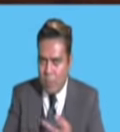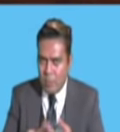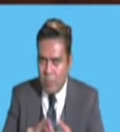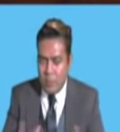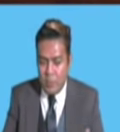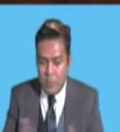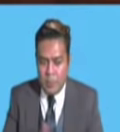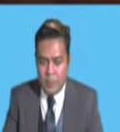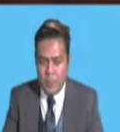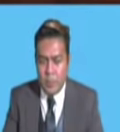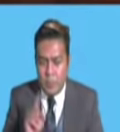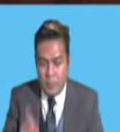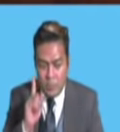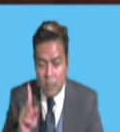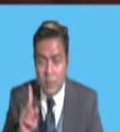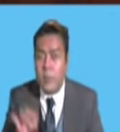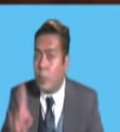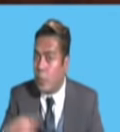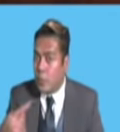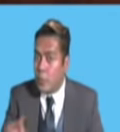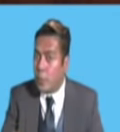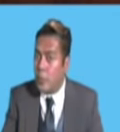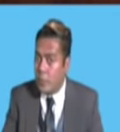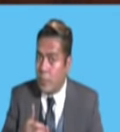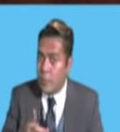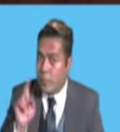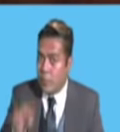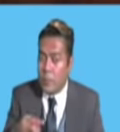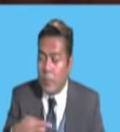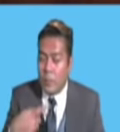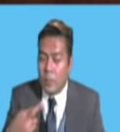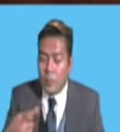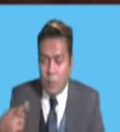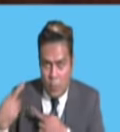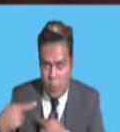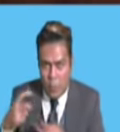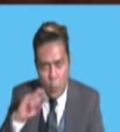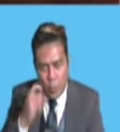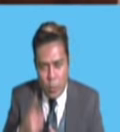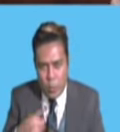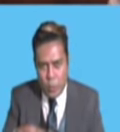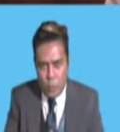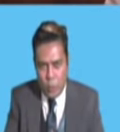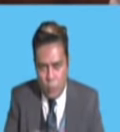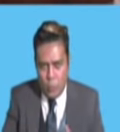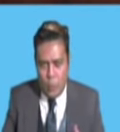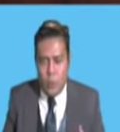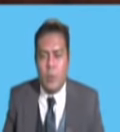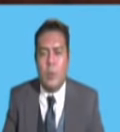road marshals, and I foresee that as we continue to develop, their roles will continue to evolve. Honorable